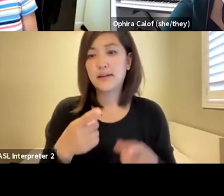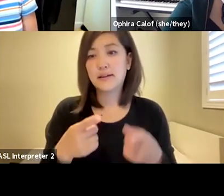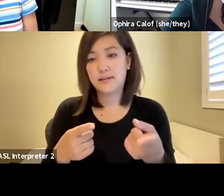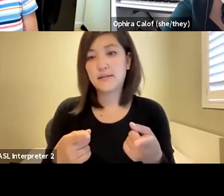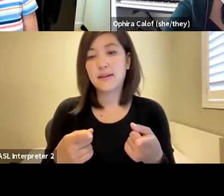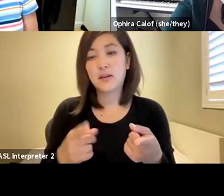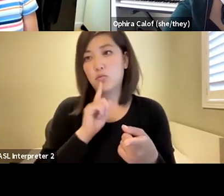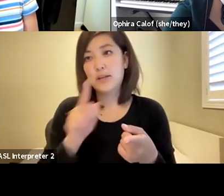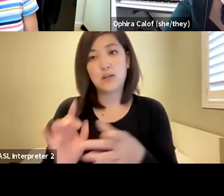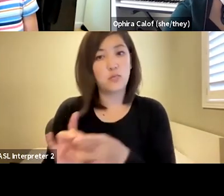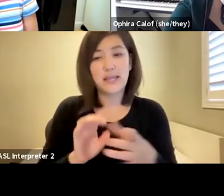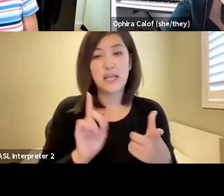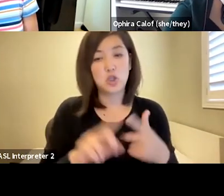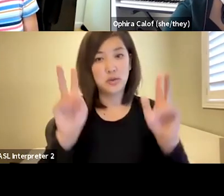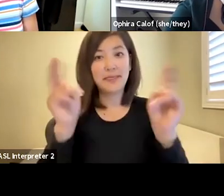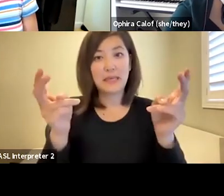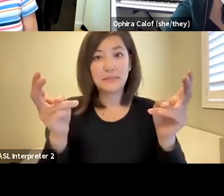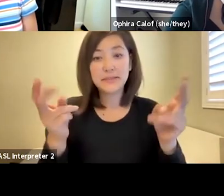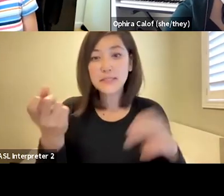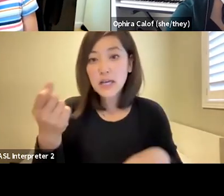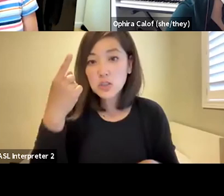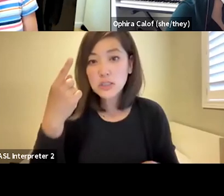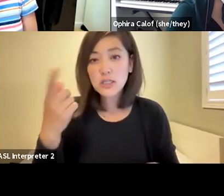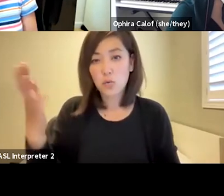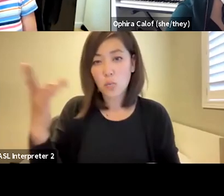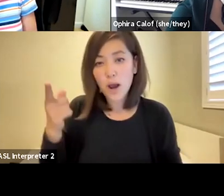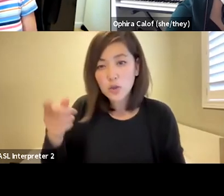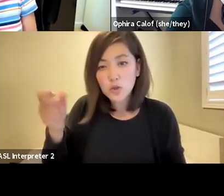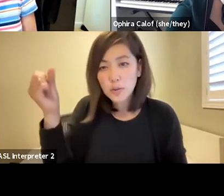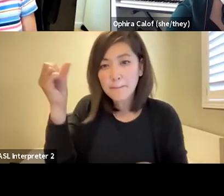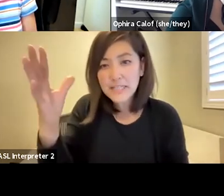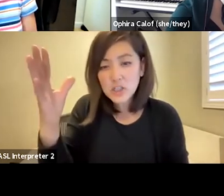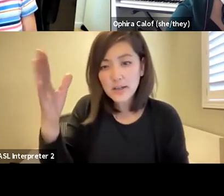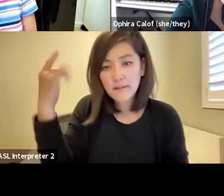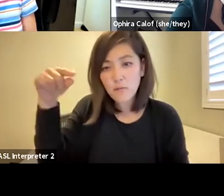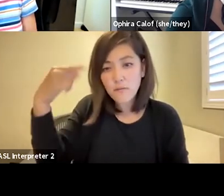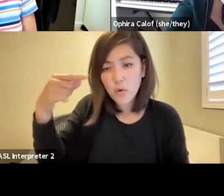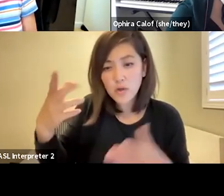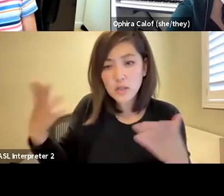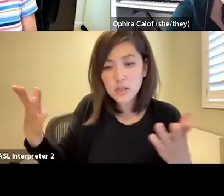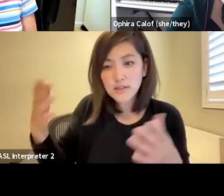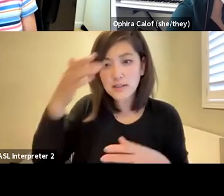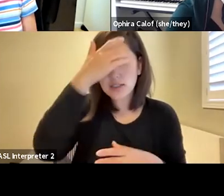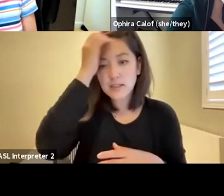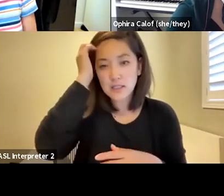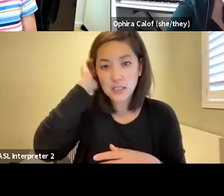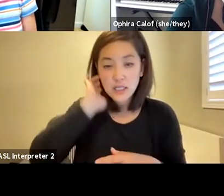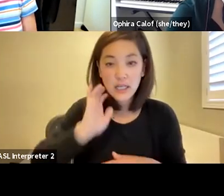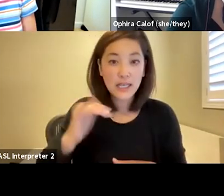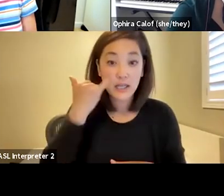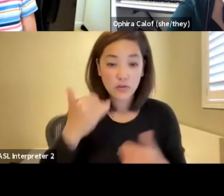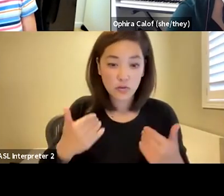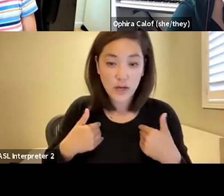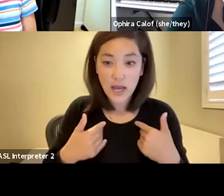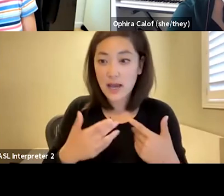the themes and really understanding why you're pitching the thing you want to pitch. I think so long as, you know, you have a good sense of